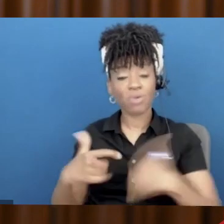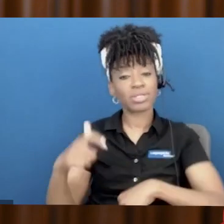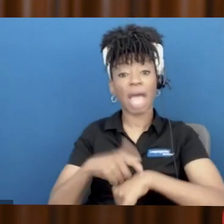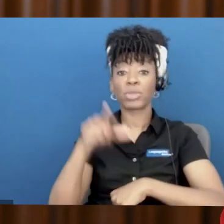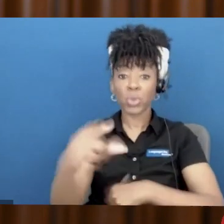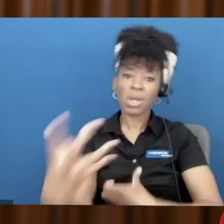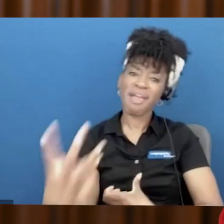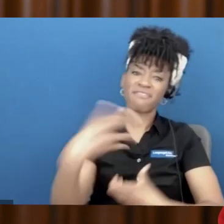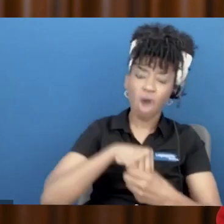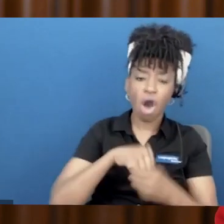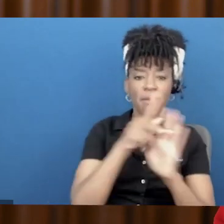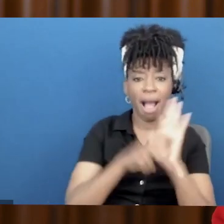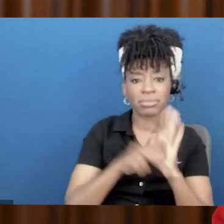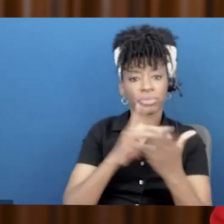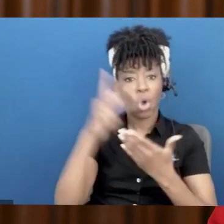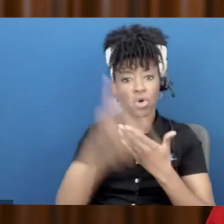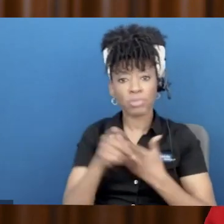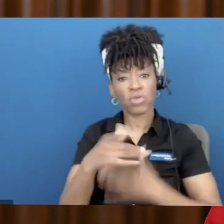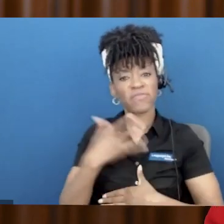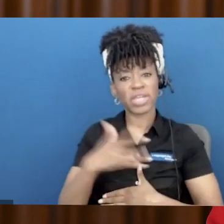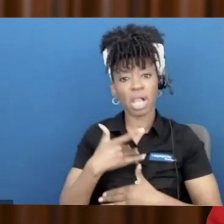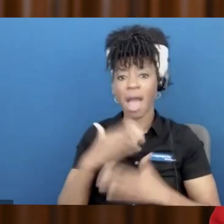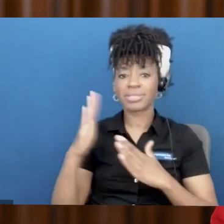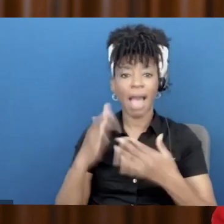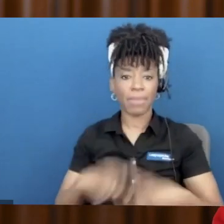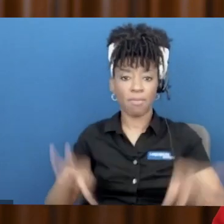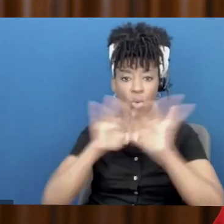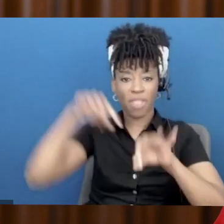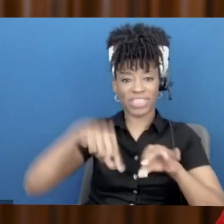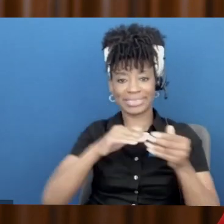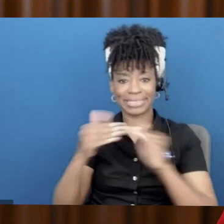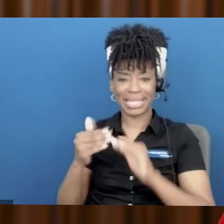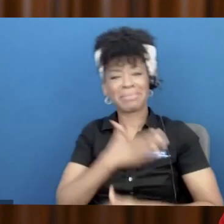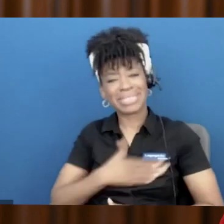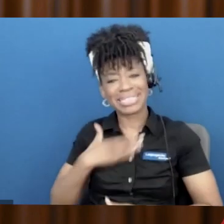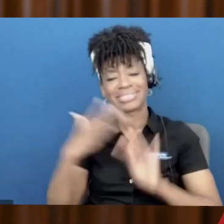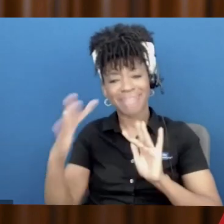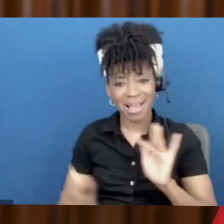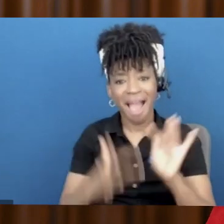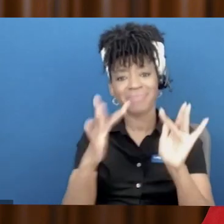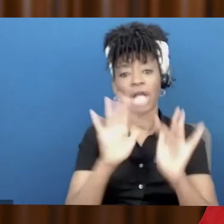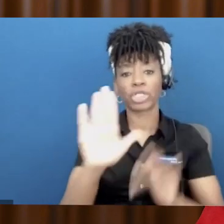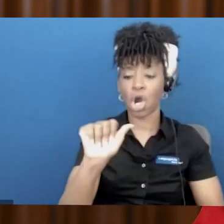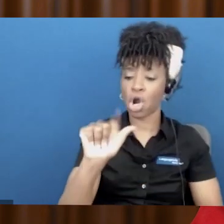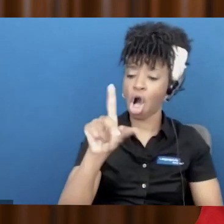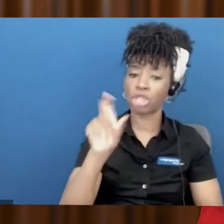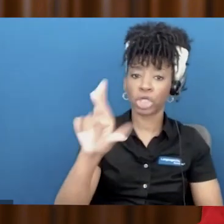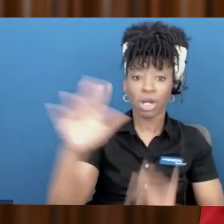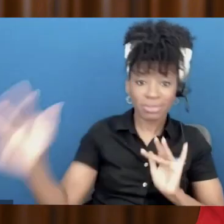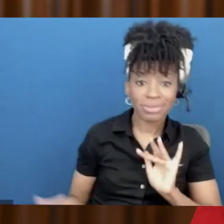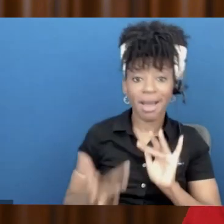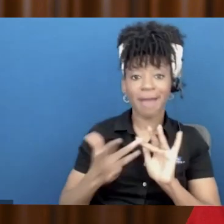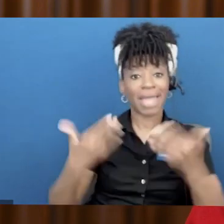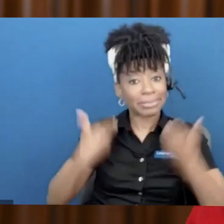on the policies and programs you think are most needed for our city. Please reach out to your alder and to me to let us